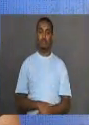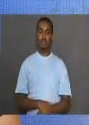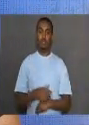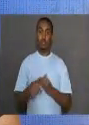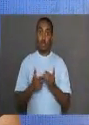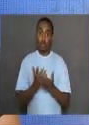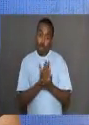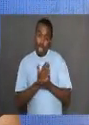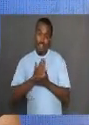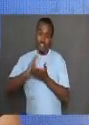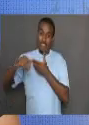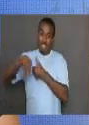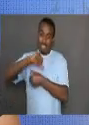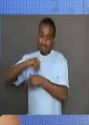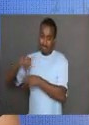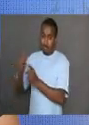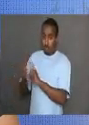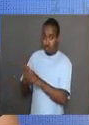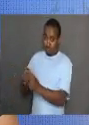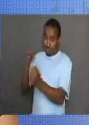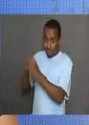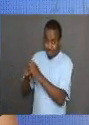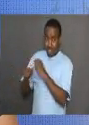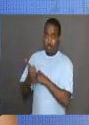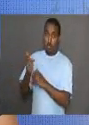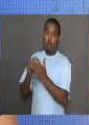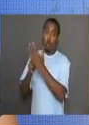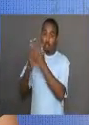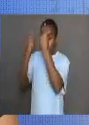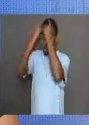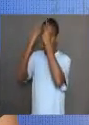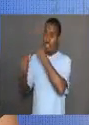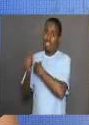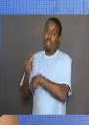as to avoid hitting their siblings with the points of their horns.